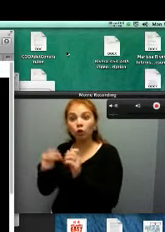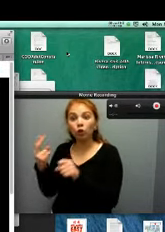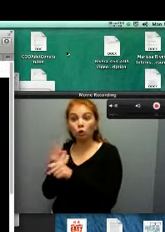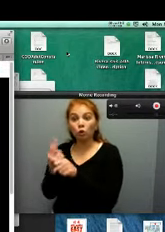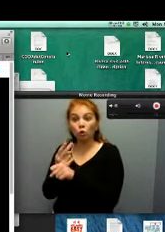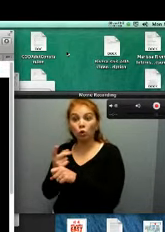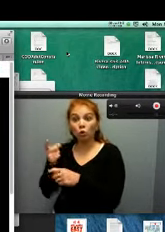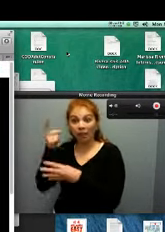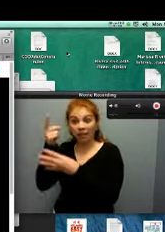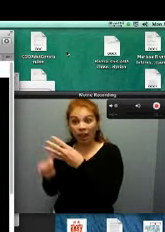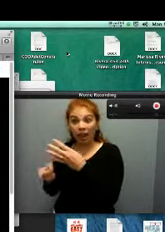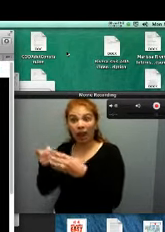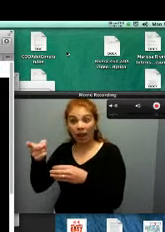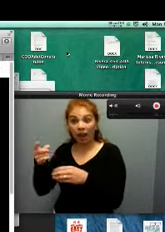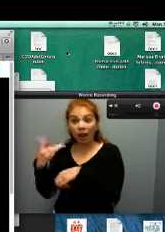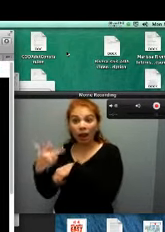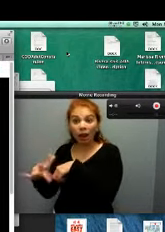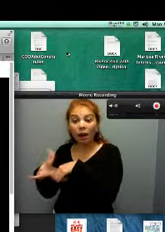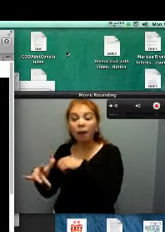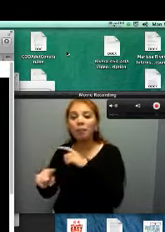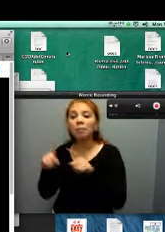they do help you